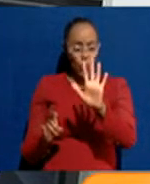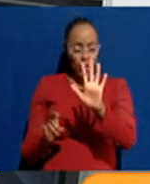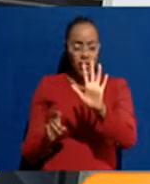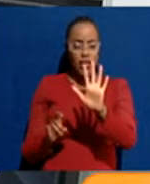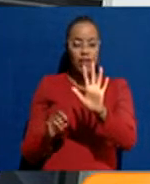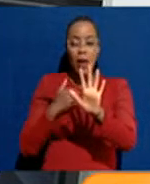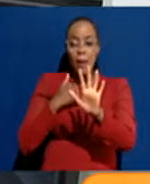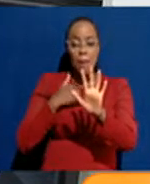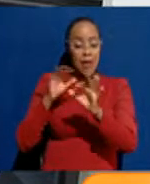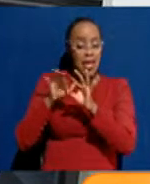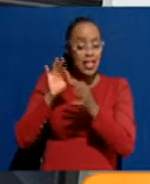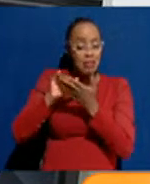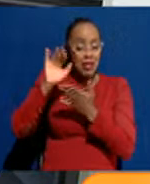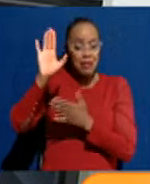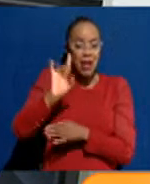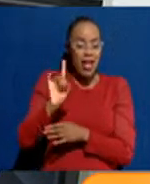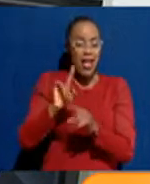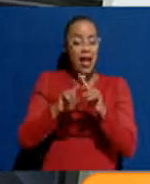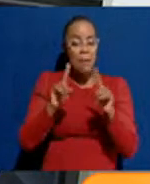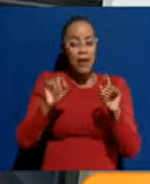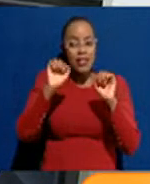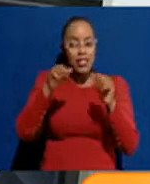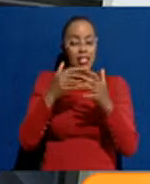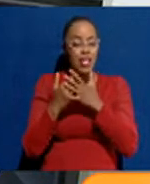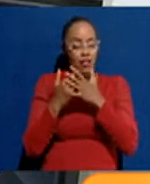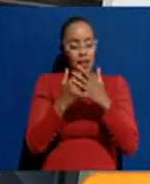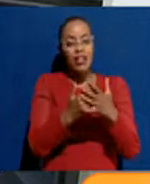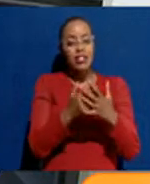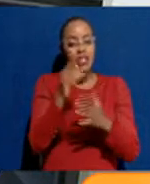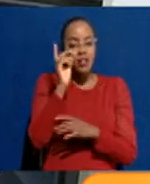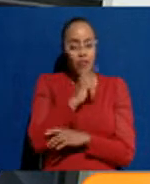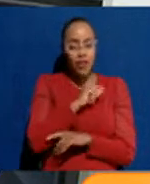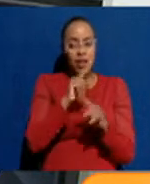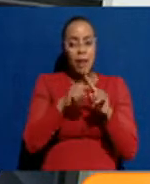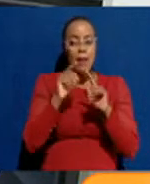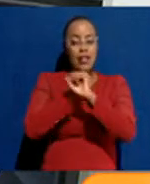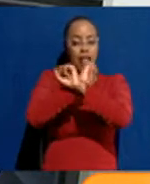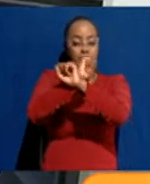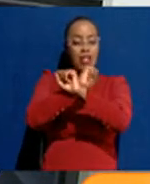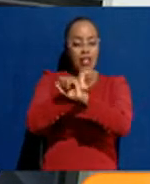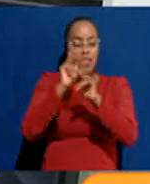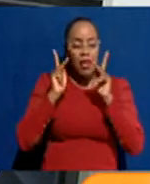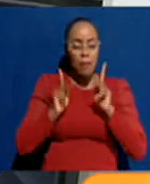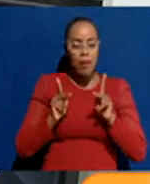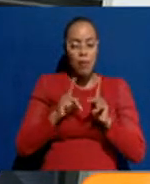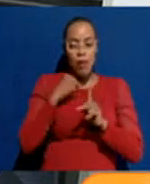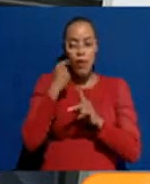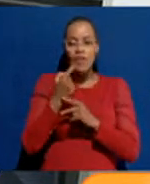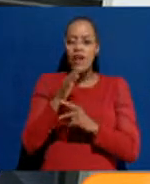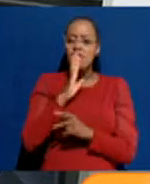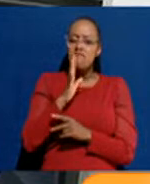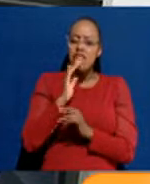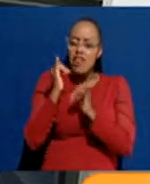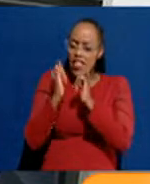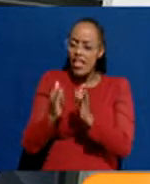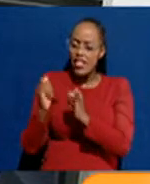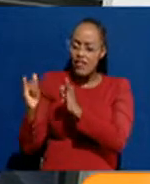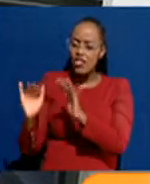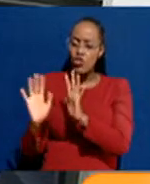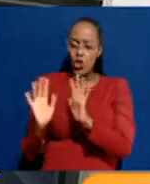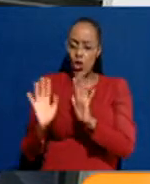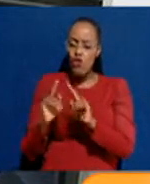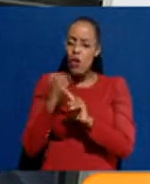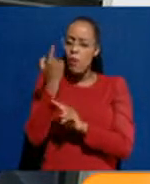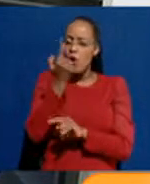Let me not go further than that. But yes, there was a prosecution. But again, let me protect the identity of the individual. You're not speaking about the identity of the individual. I'm